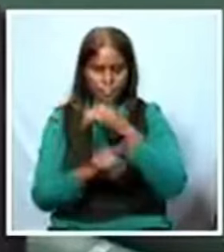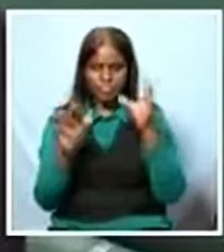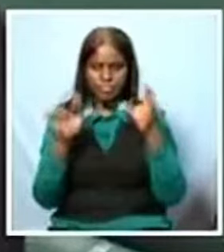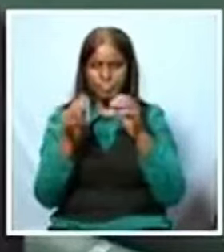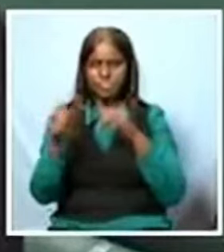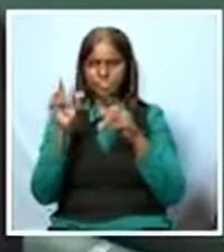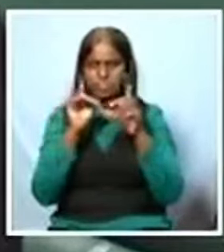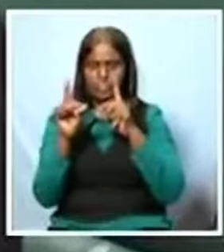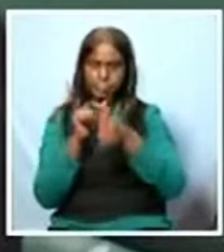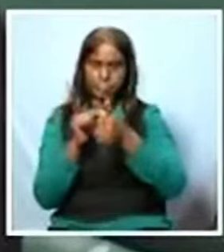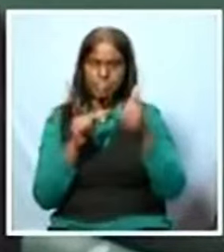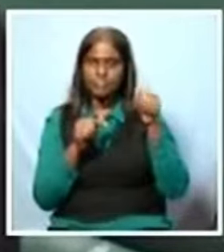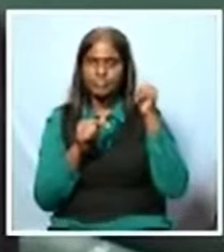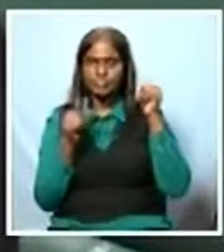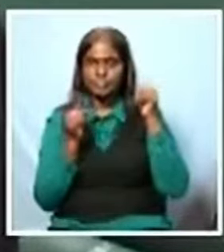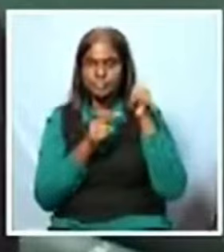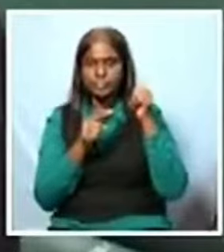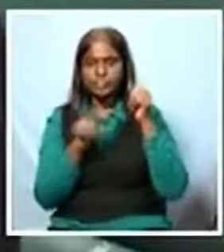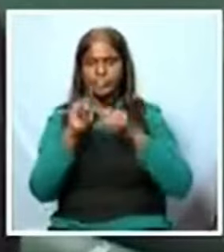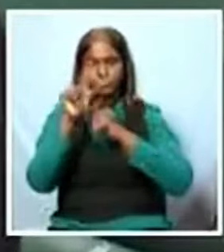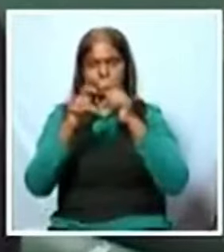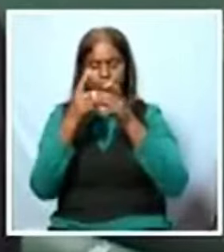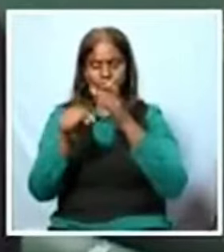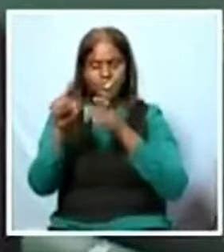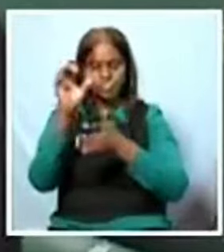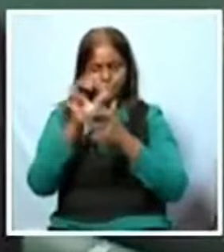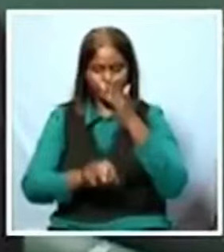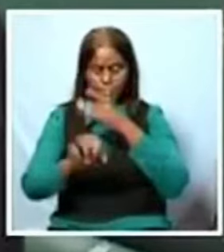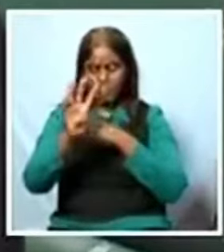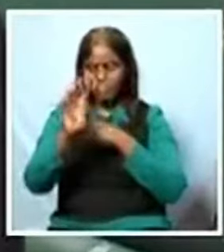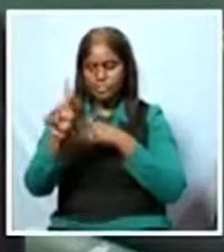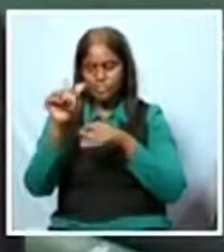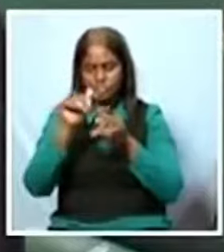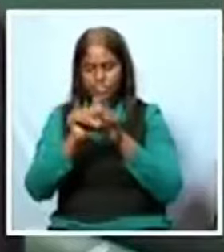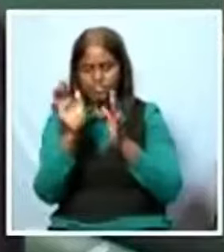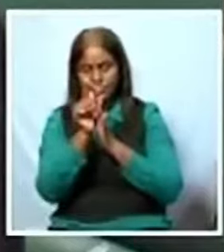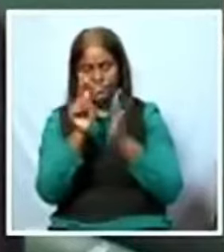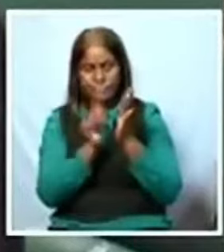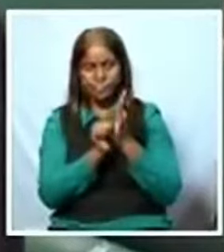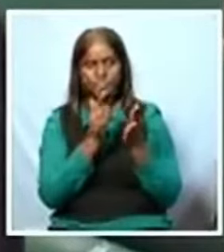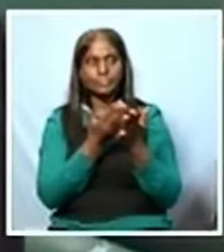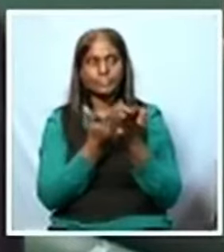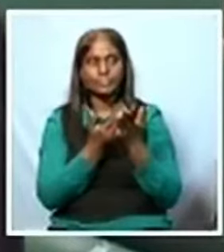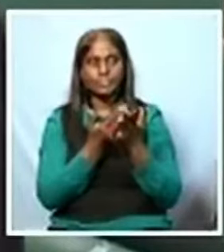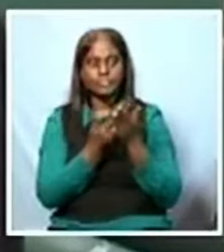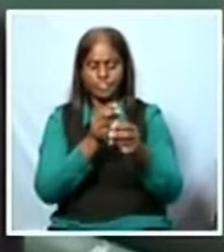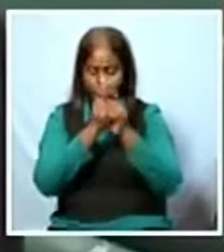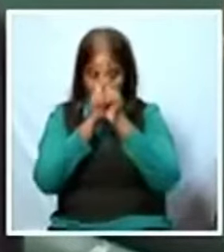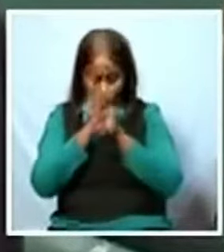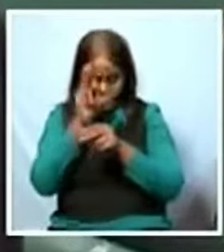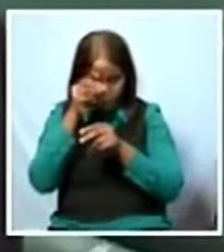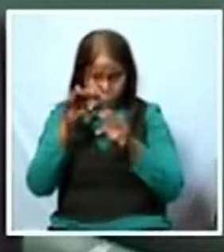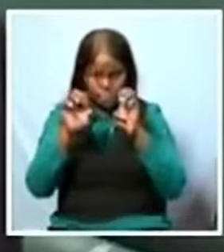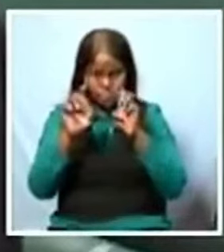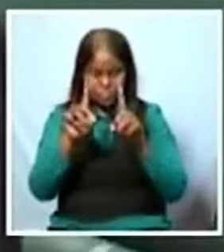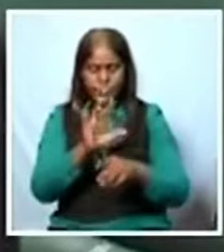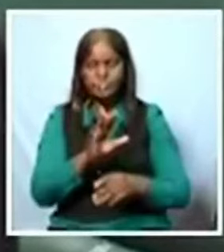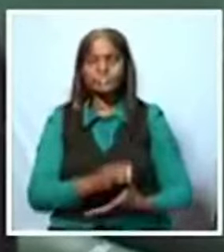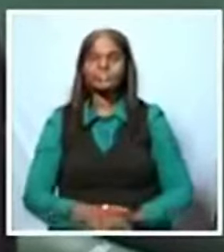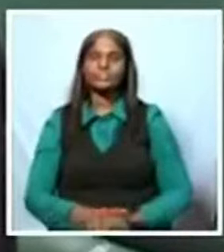committee. Any debate, any objection? The question is that Clause 41 stands part of the bill. The Honorable Minister of